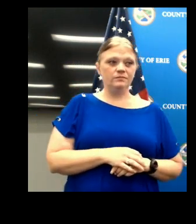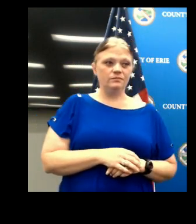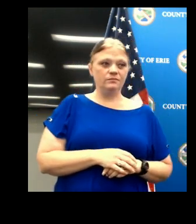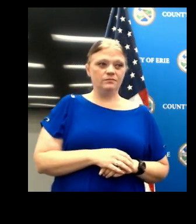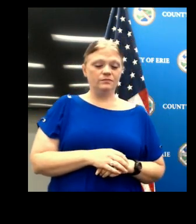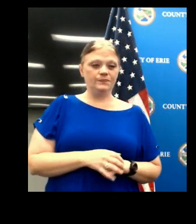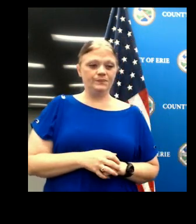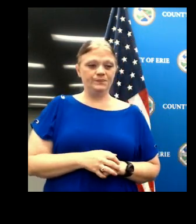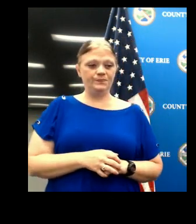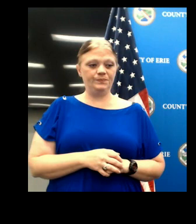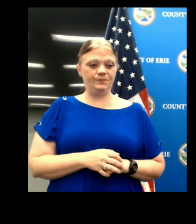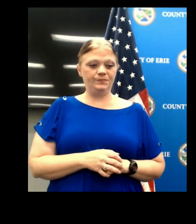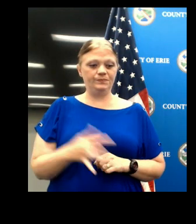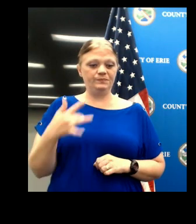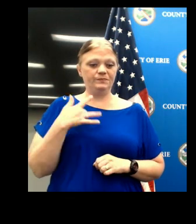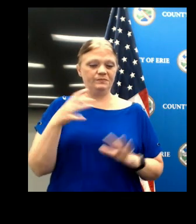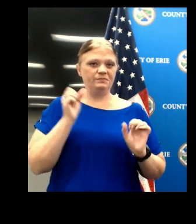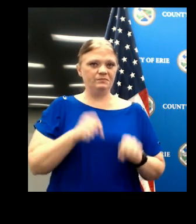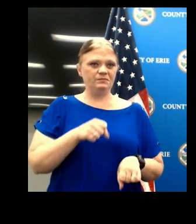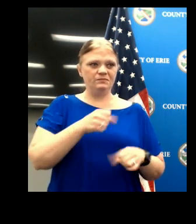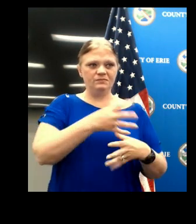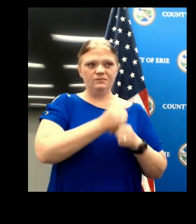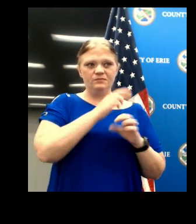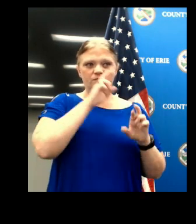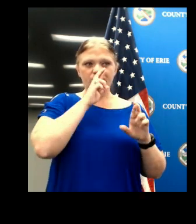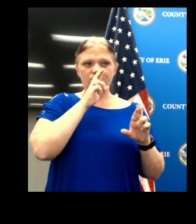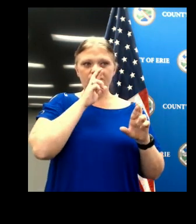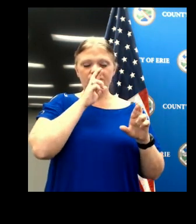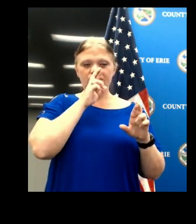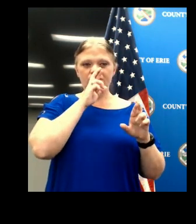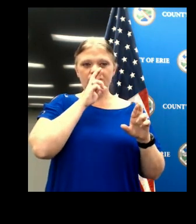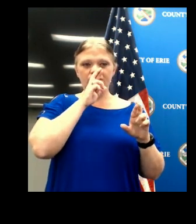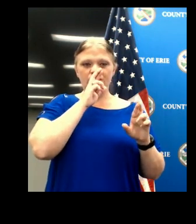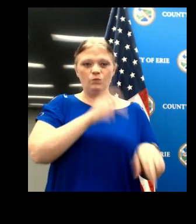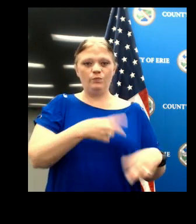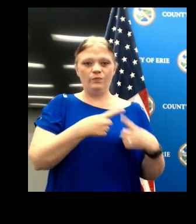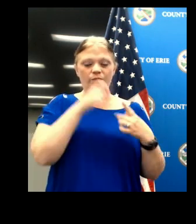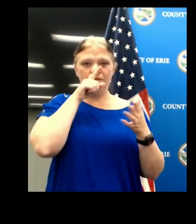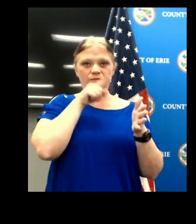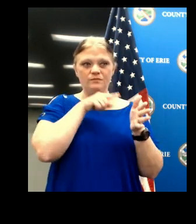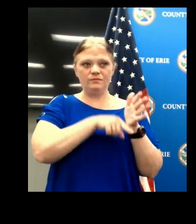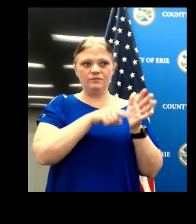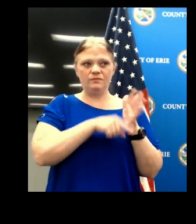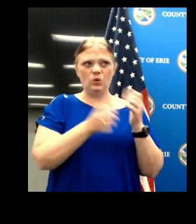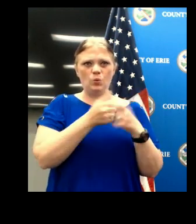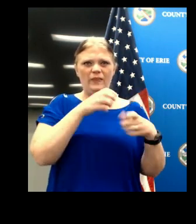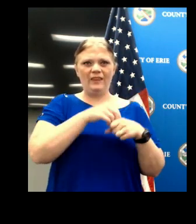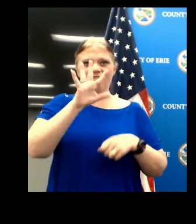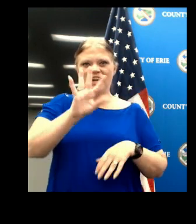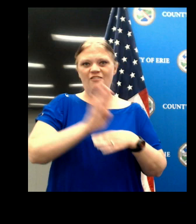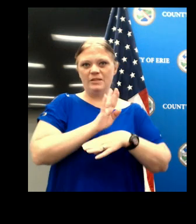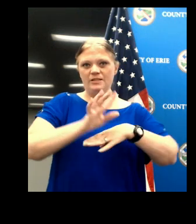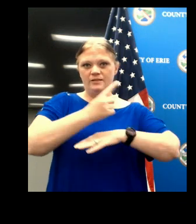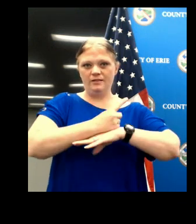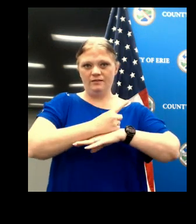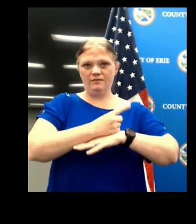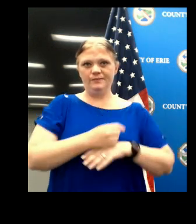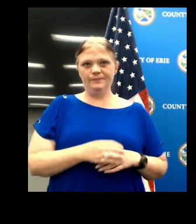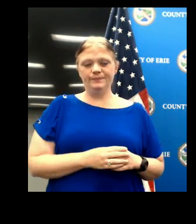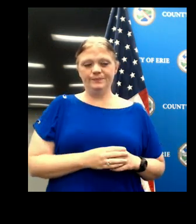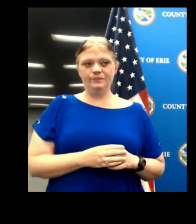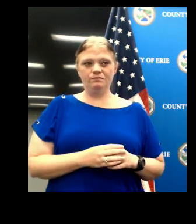get the report out of our of the inspection within 5 business days. So that